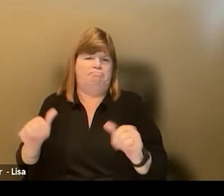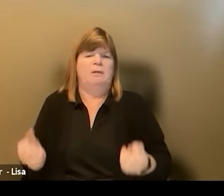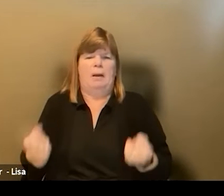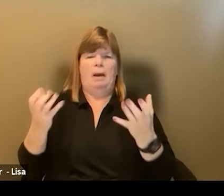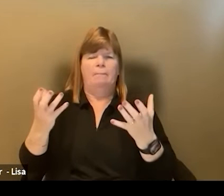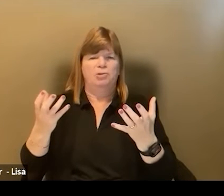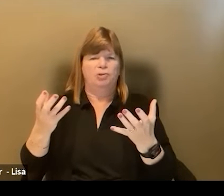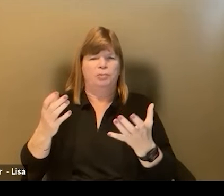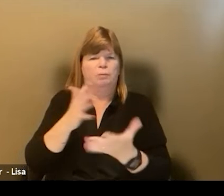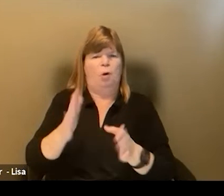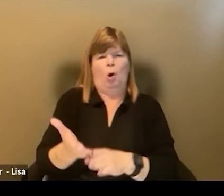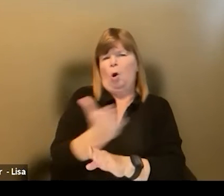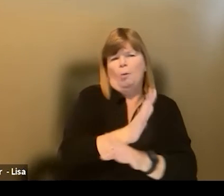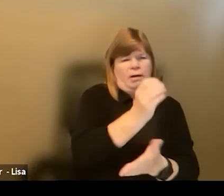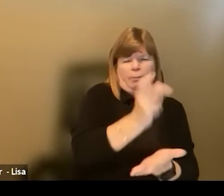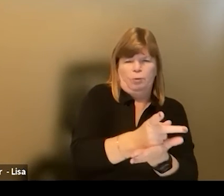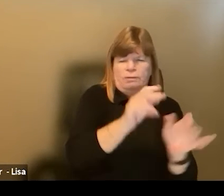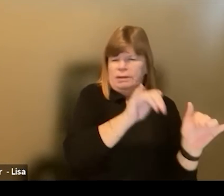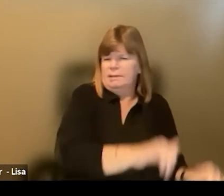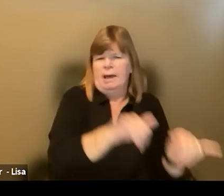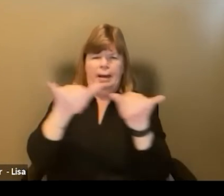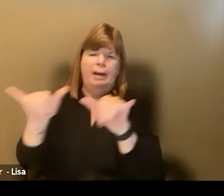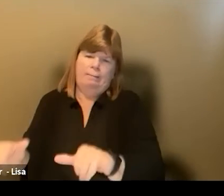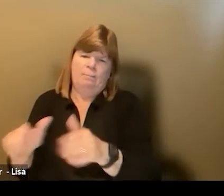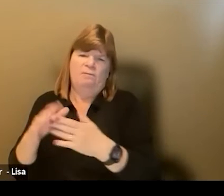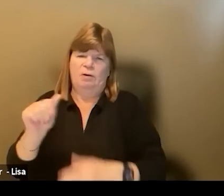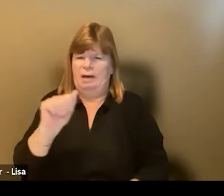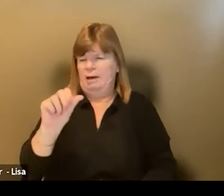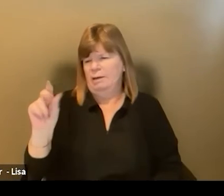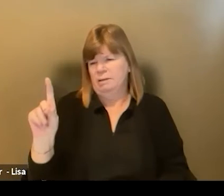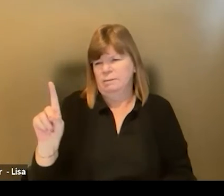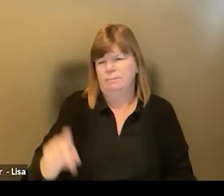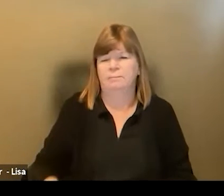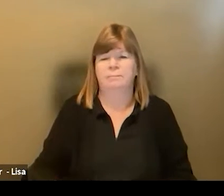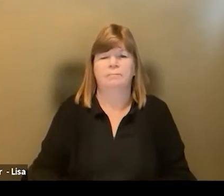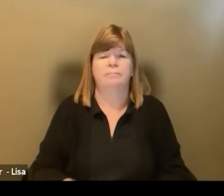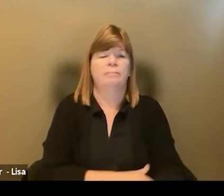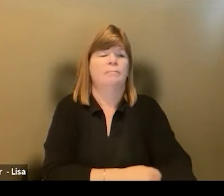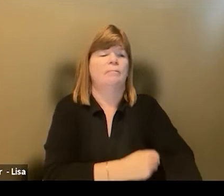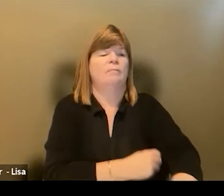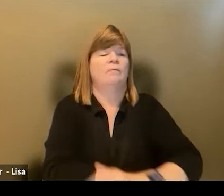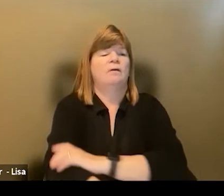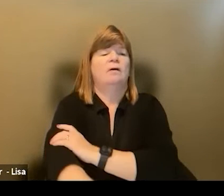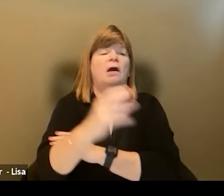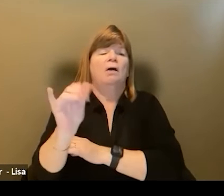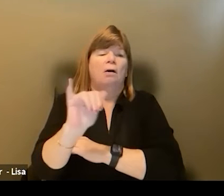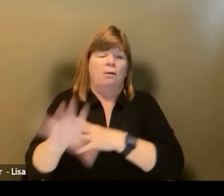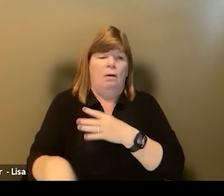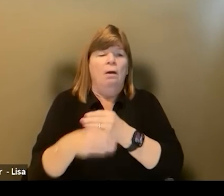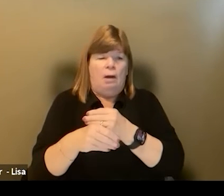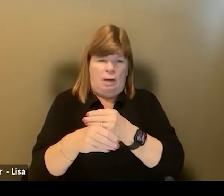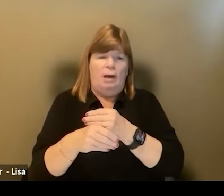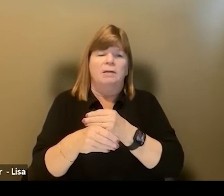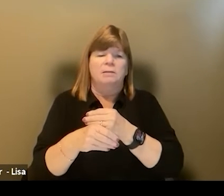of previously approved waiver slots for the aged and disabled waiver. It also adds